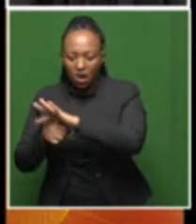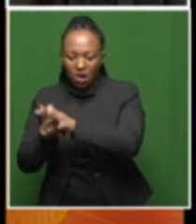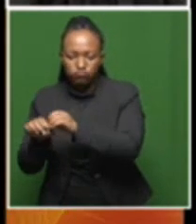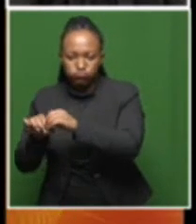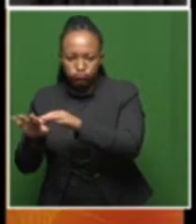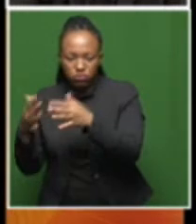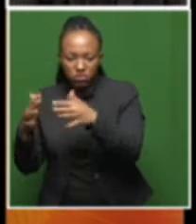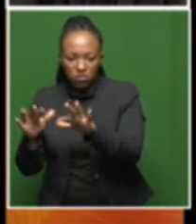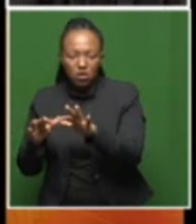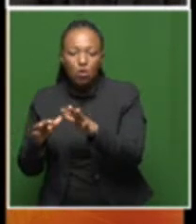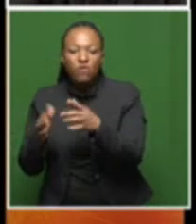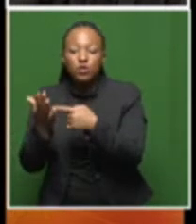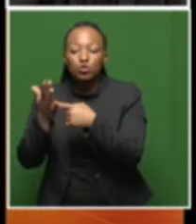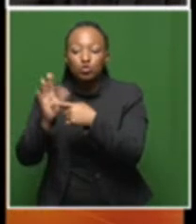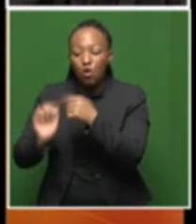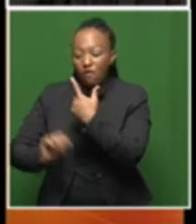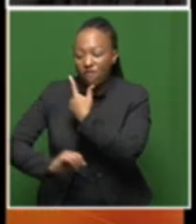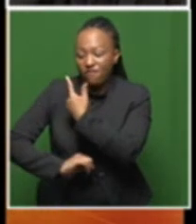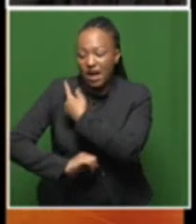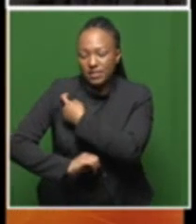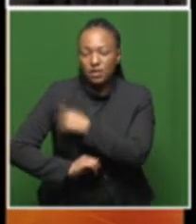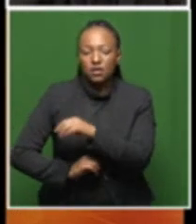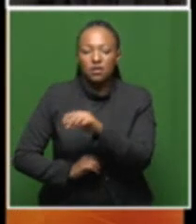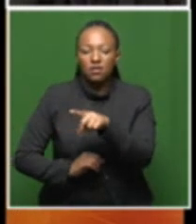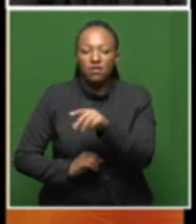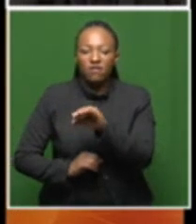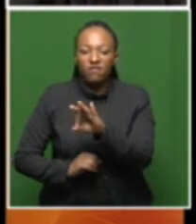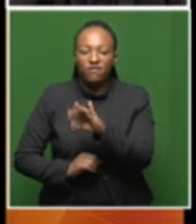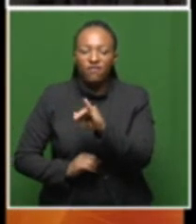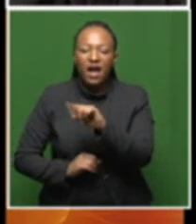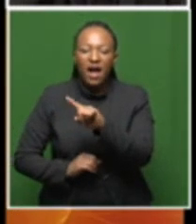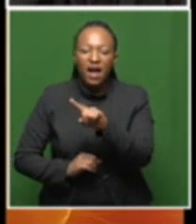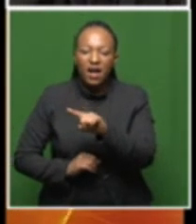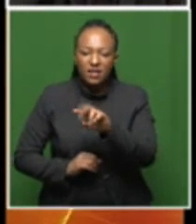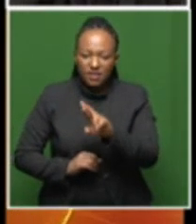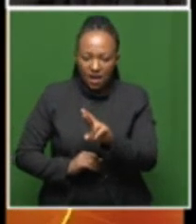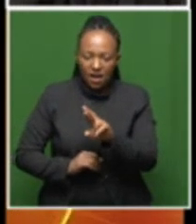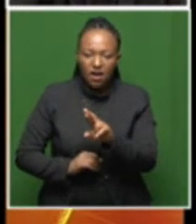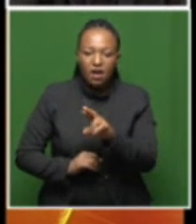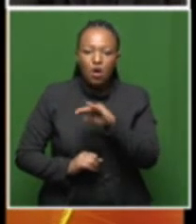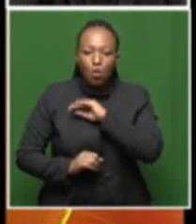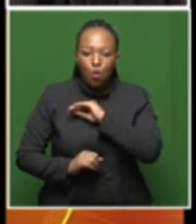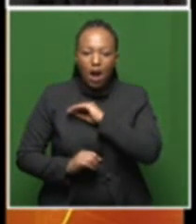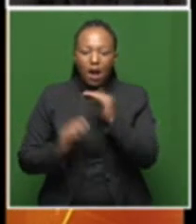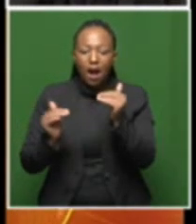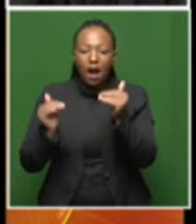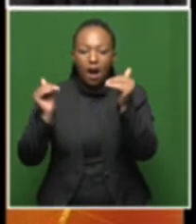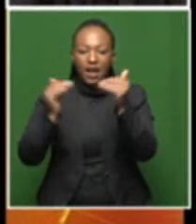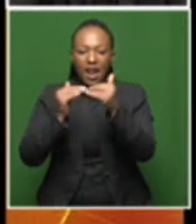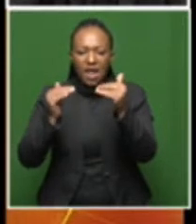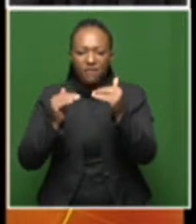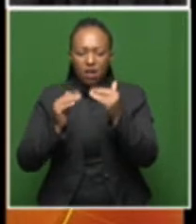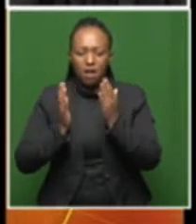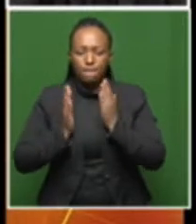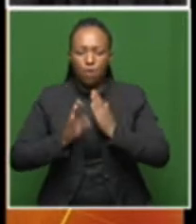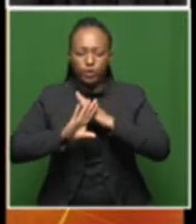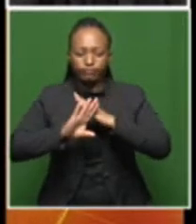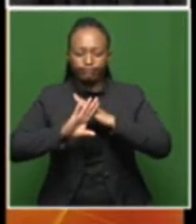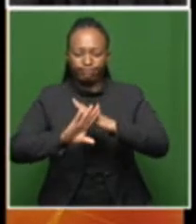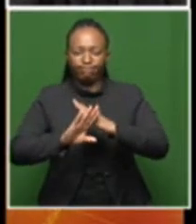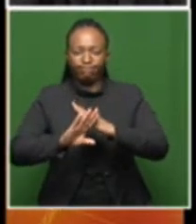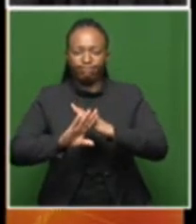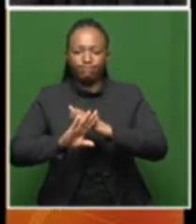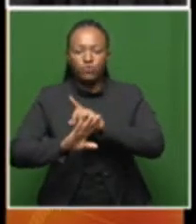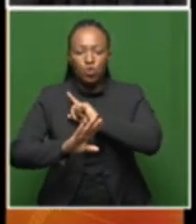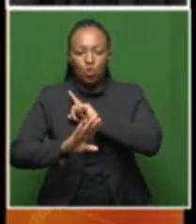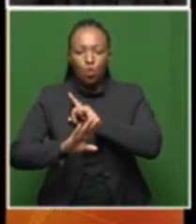at Pfizer, that the Delta variant is going to have much higher level of antibodies. What it means that